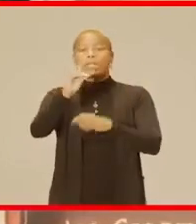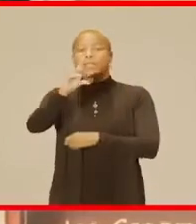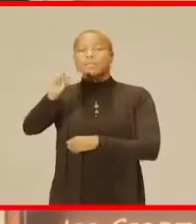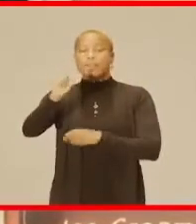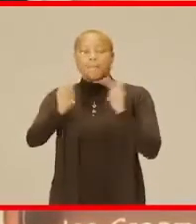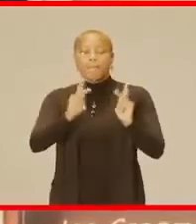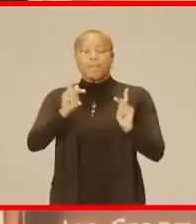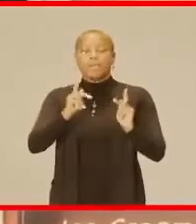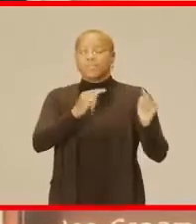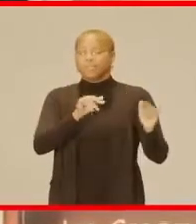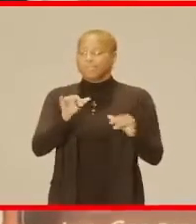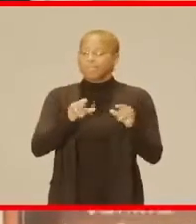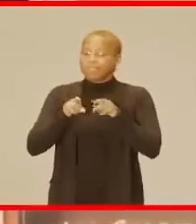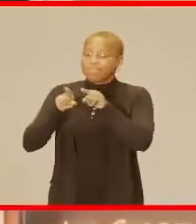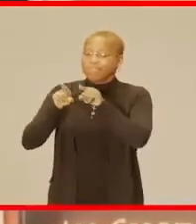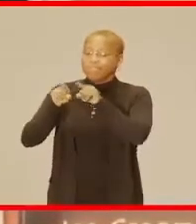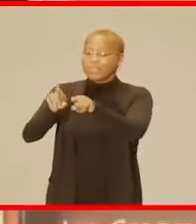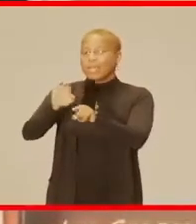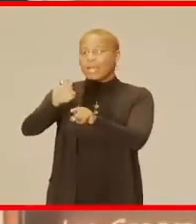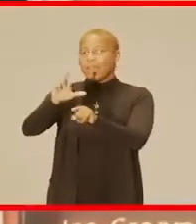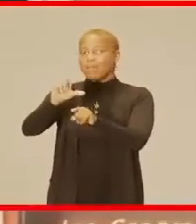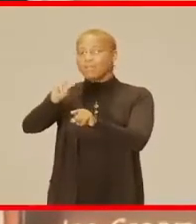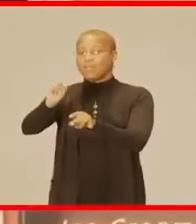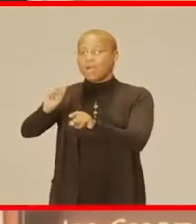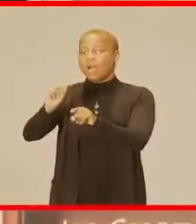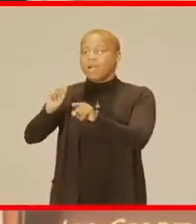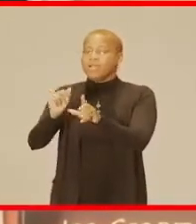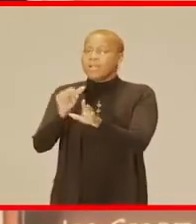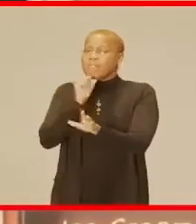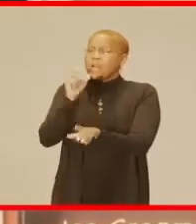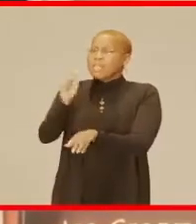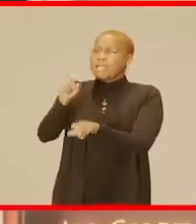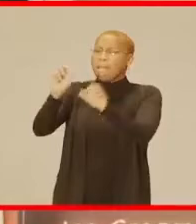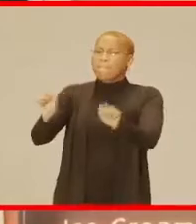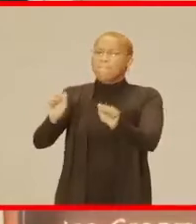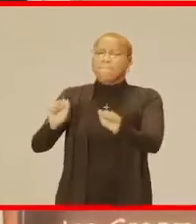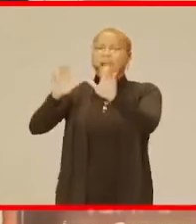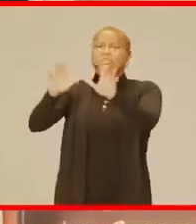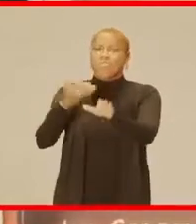that Elsa went through. Not necessarily magical powers, but